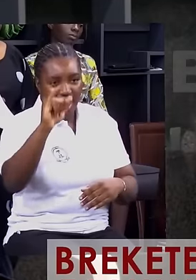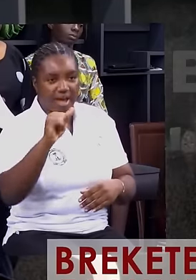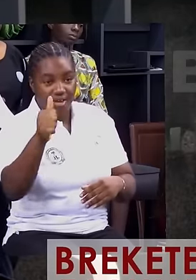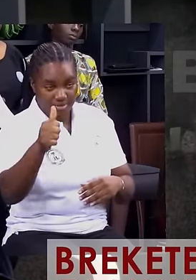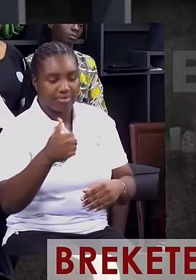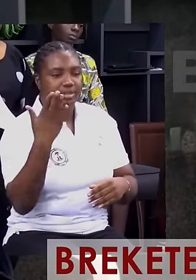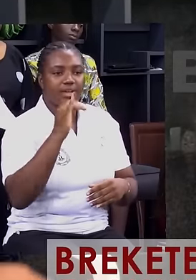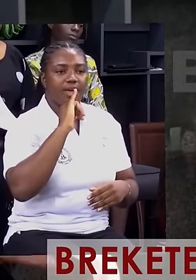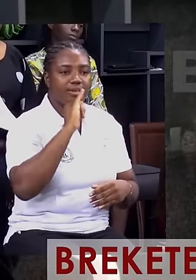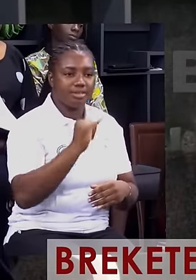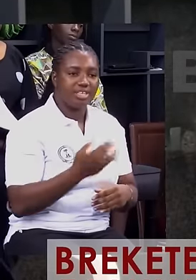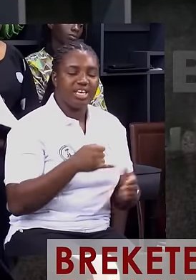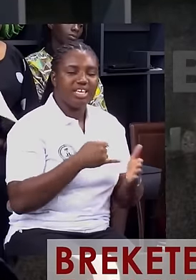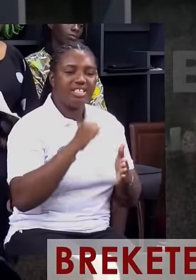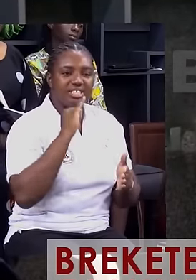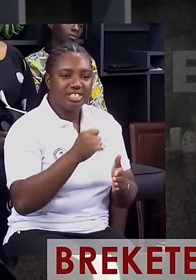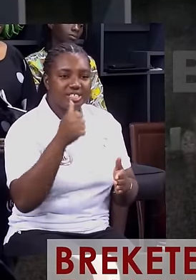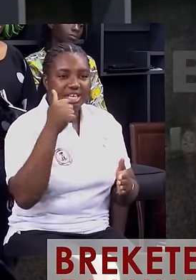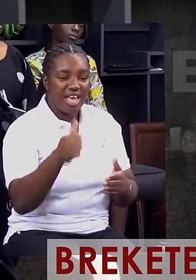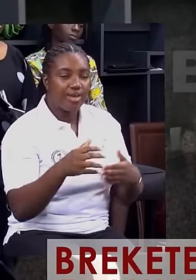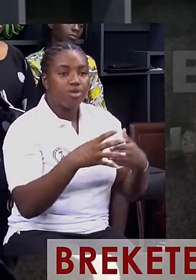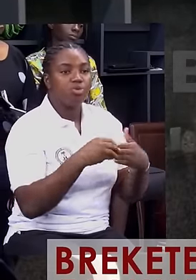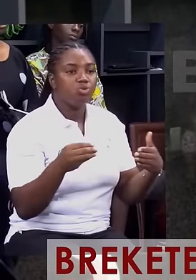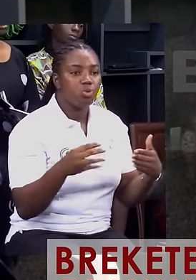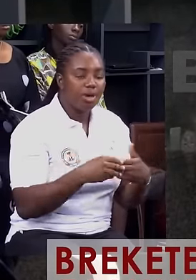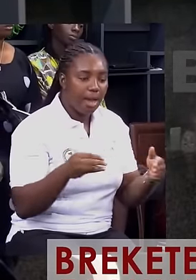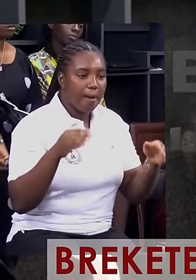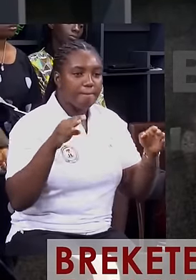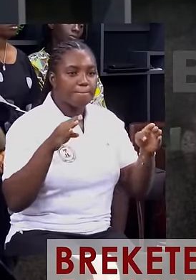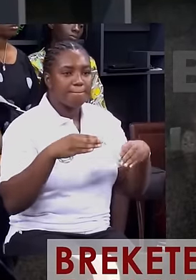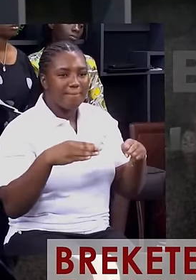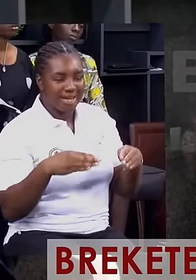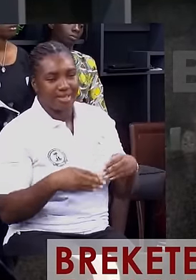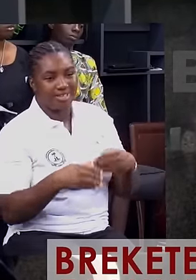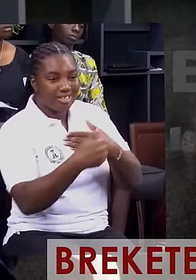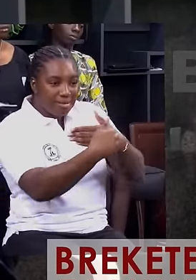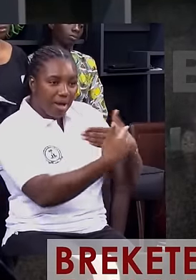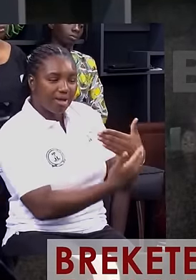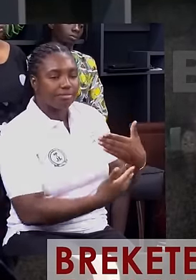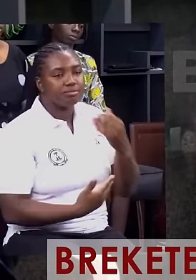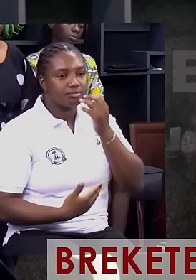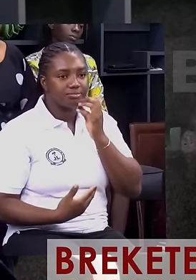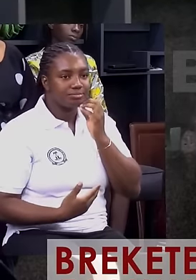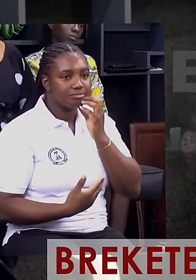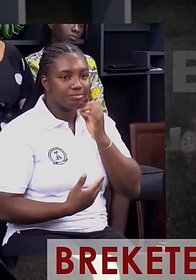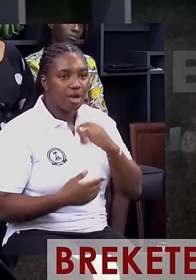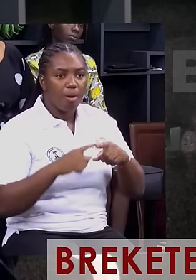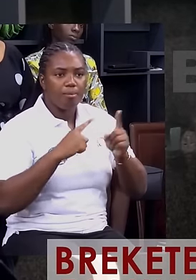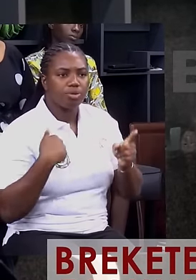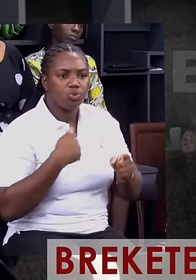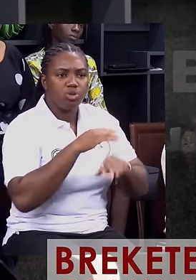there it is. It is a multi-billion naira dollar market behind the scene. But we